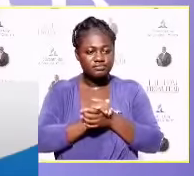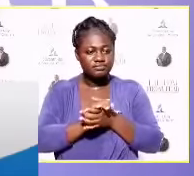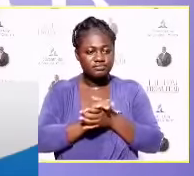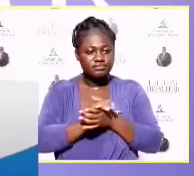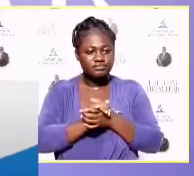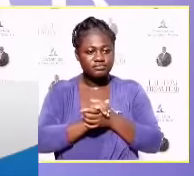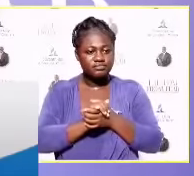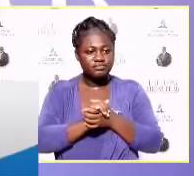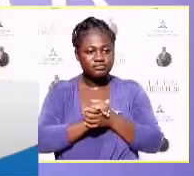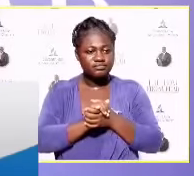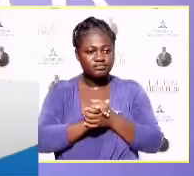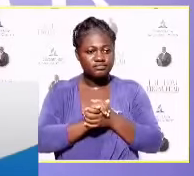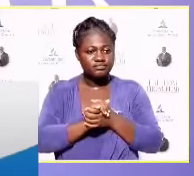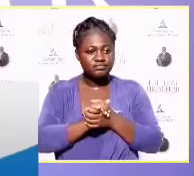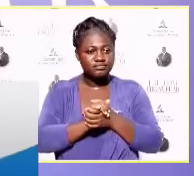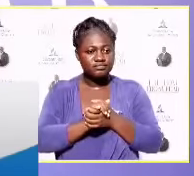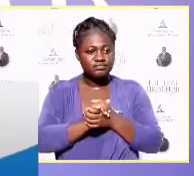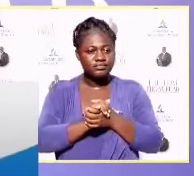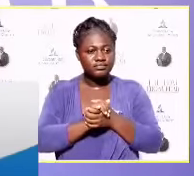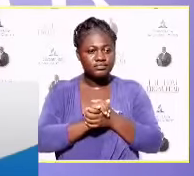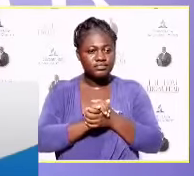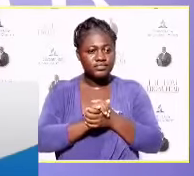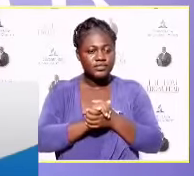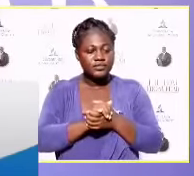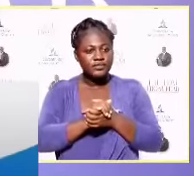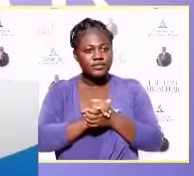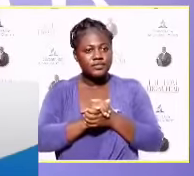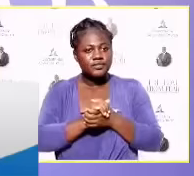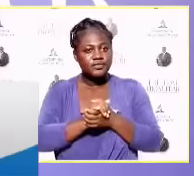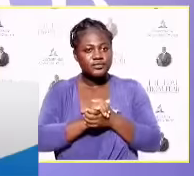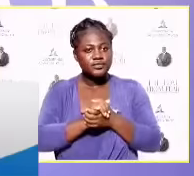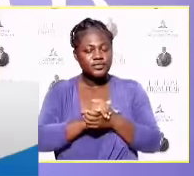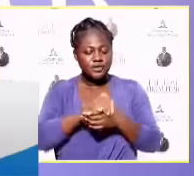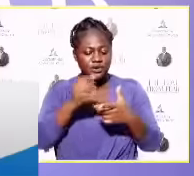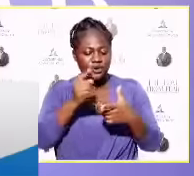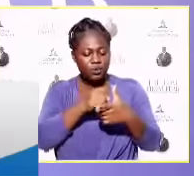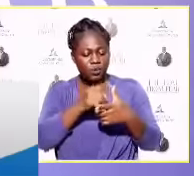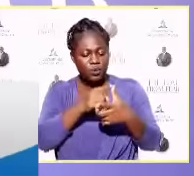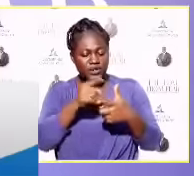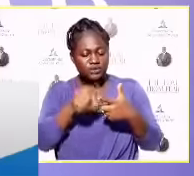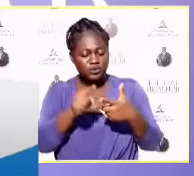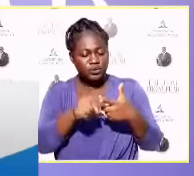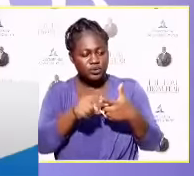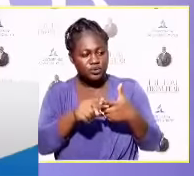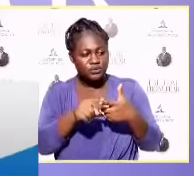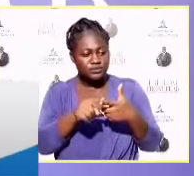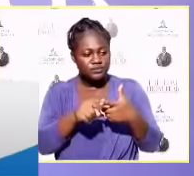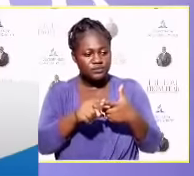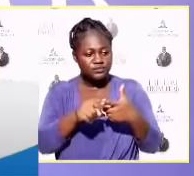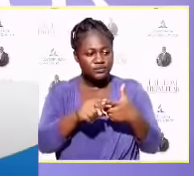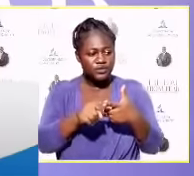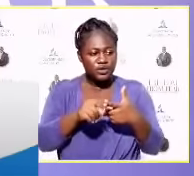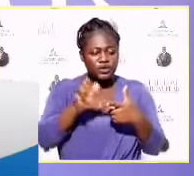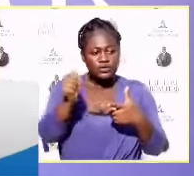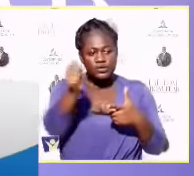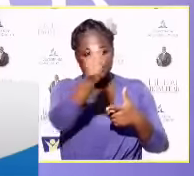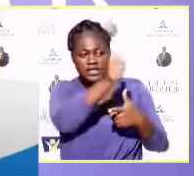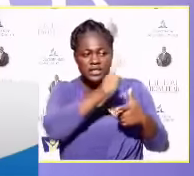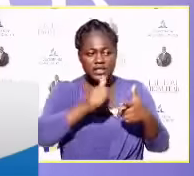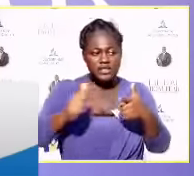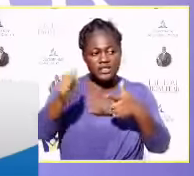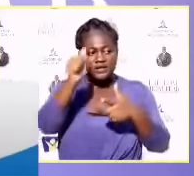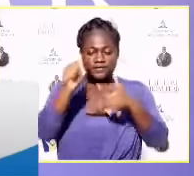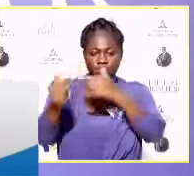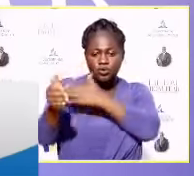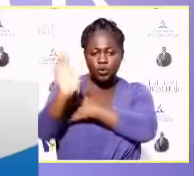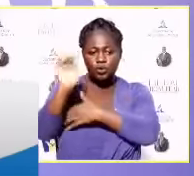One, keep going. Two, you're your own God, you're your own